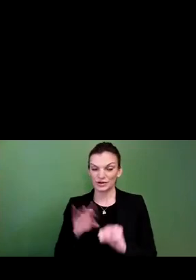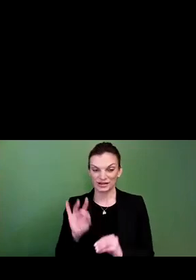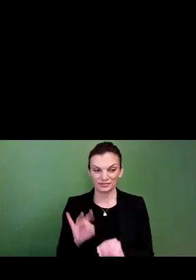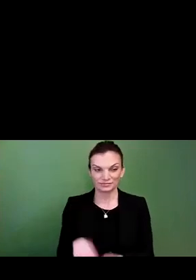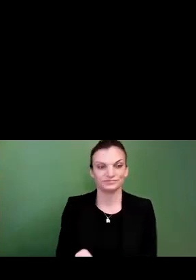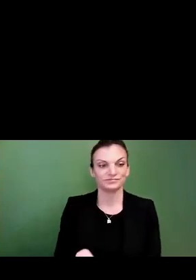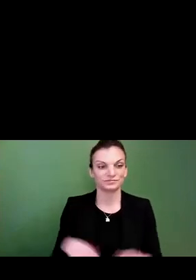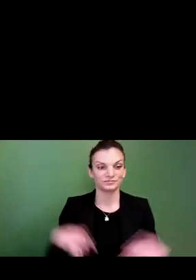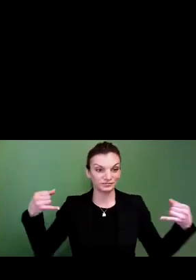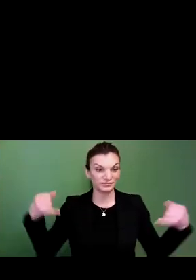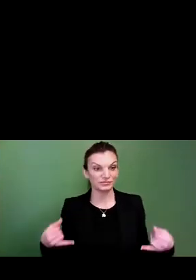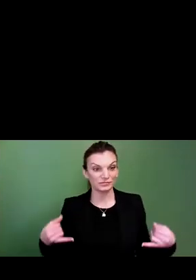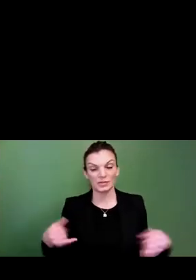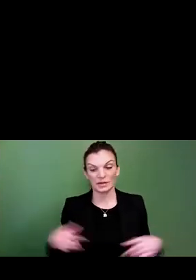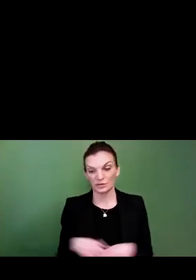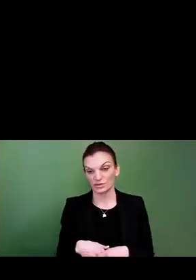setting boundaries.